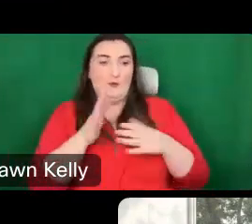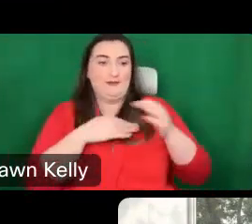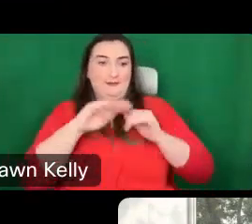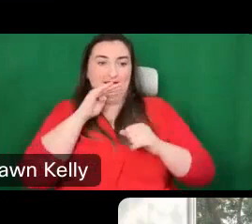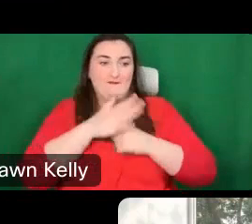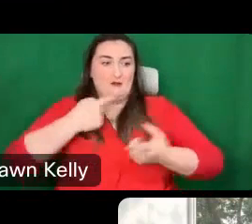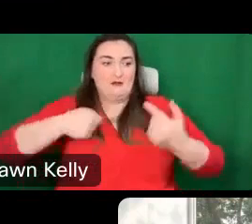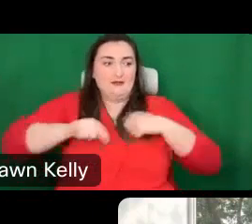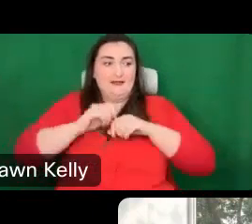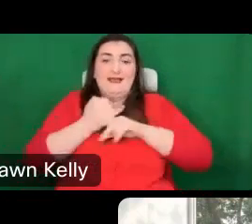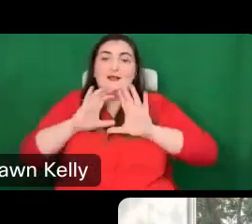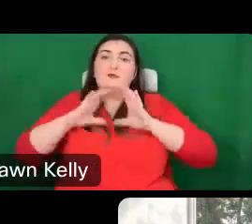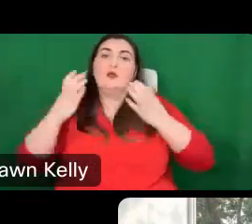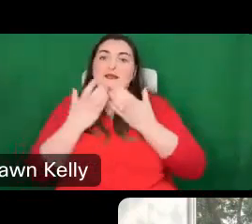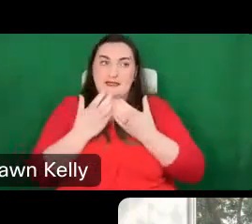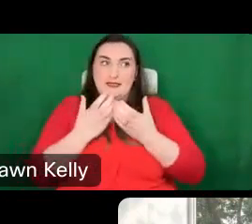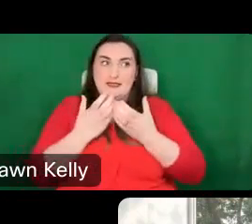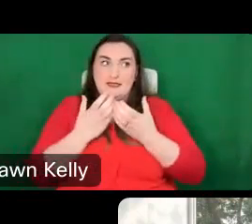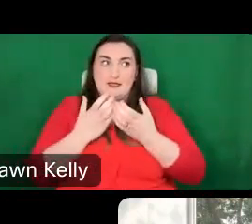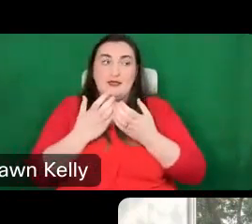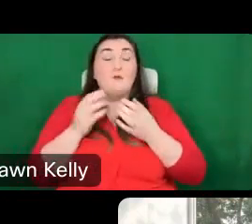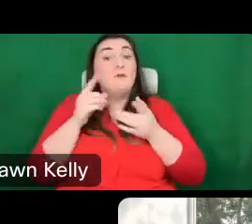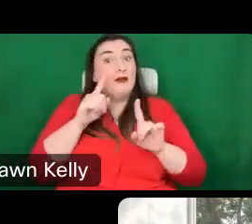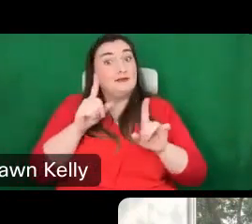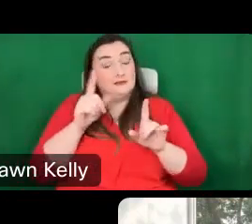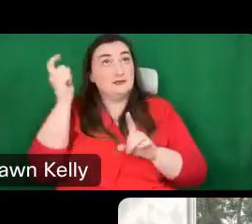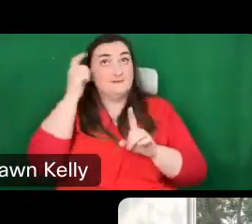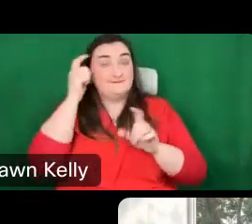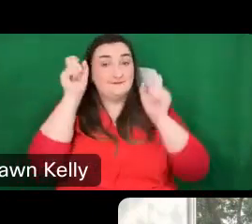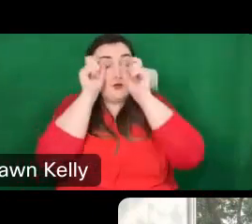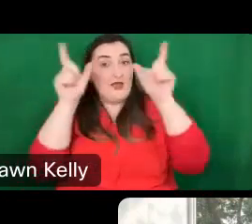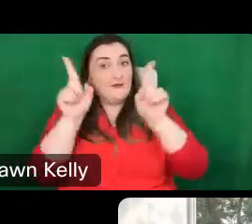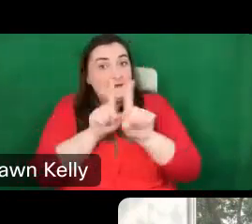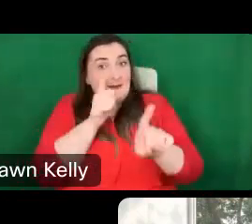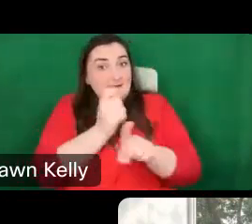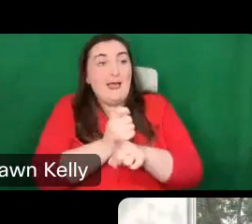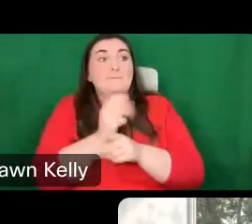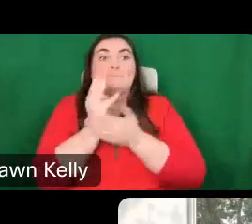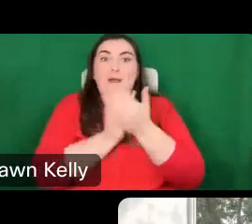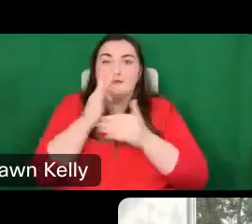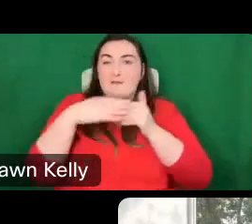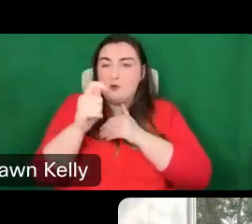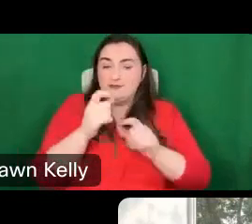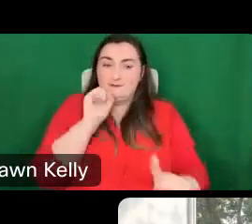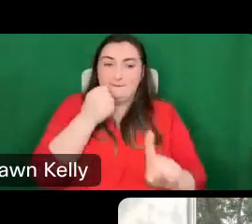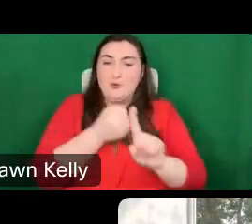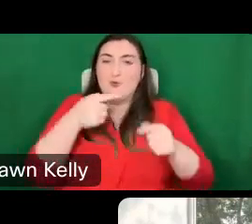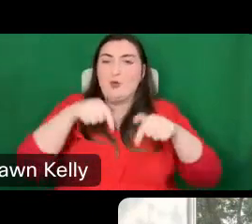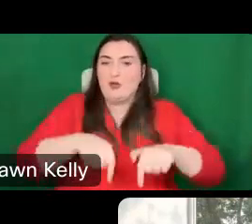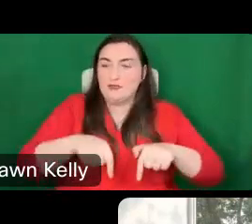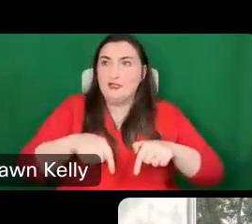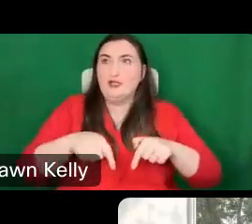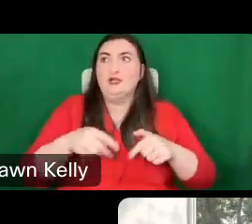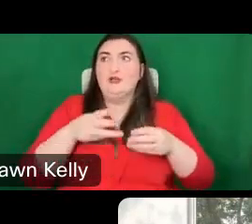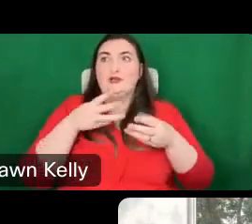community, has been cognizant of all aspects. The parts that will most impact on us here are,